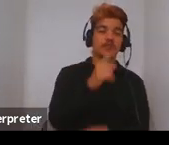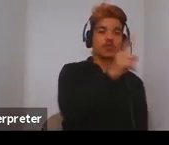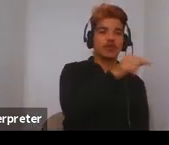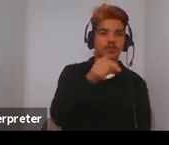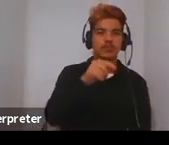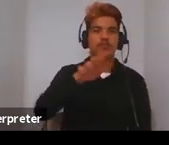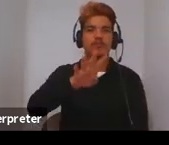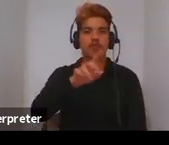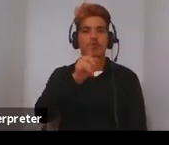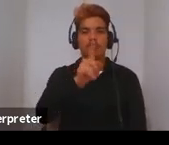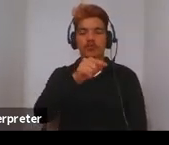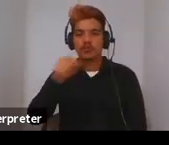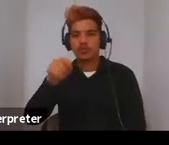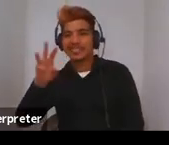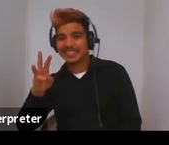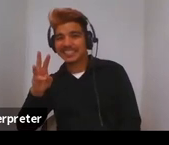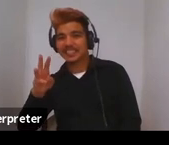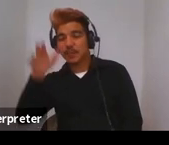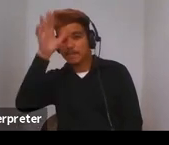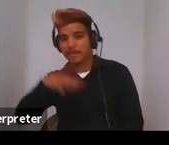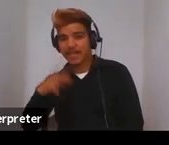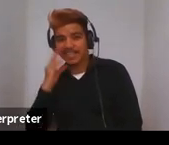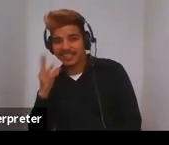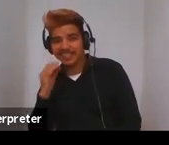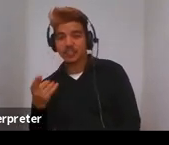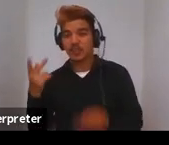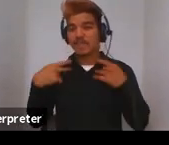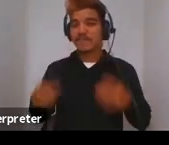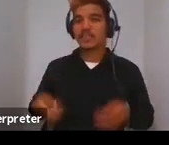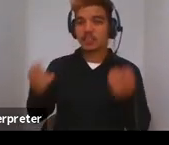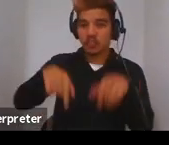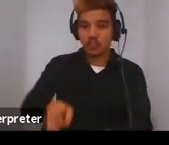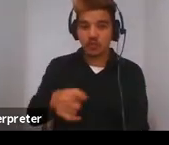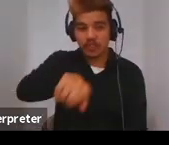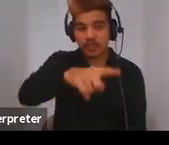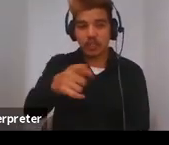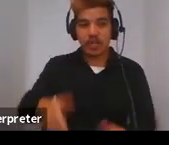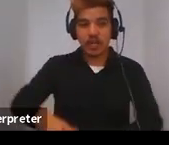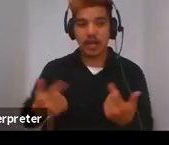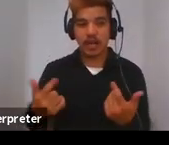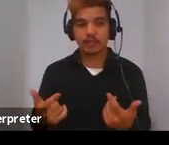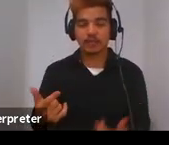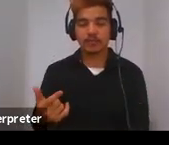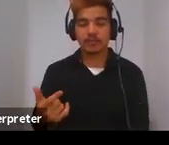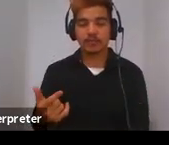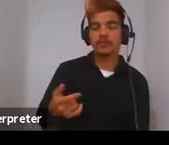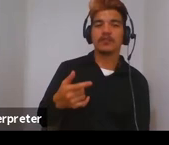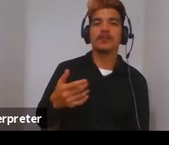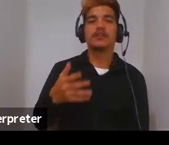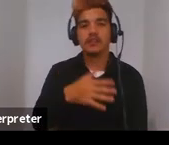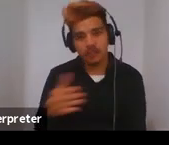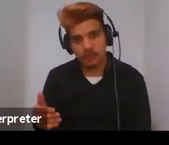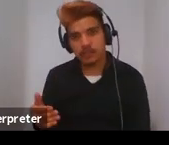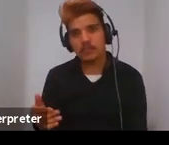men experience sexual violence involving a physical contact during their lifetime. As an aside, there are